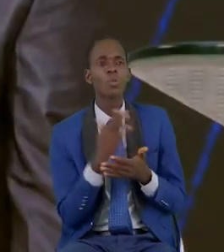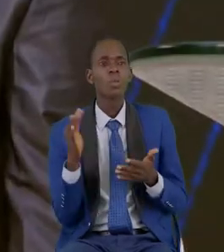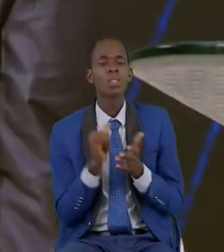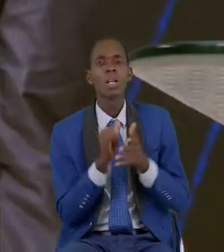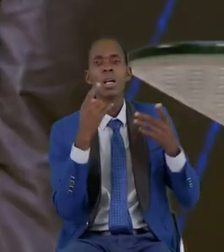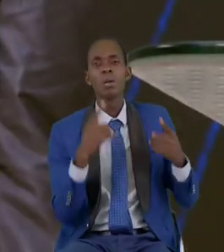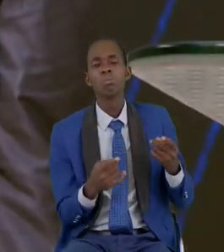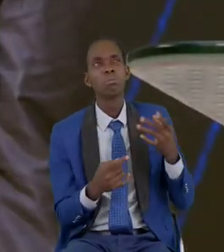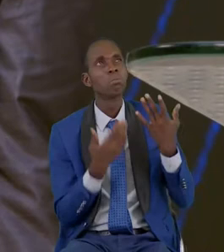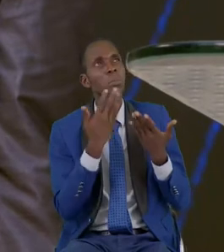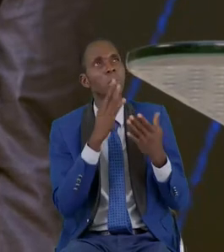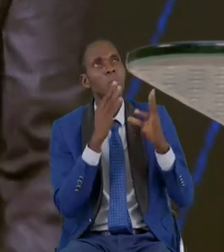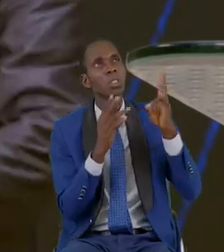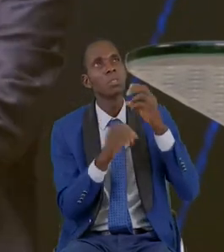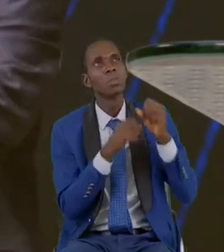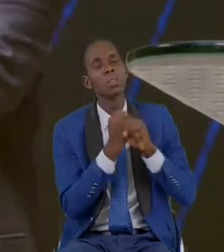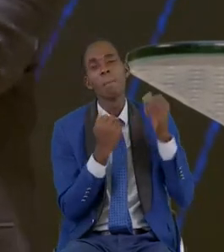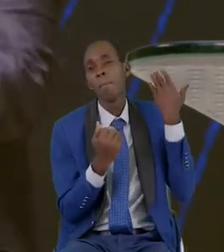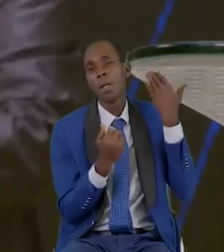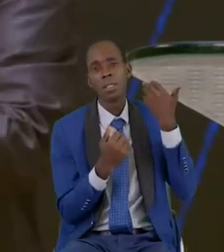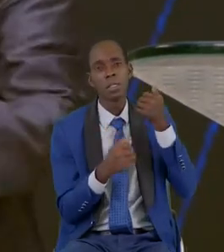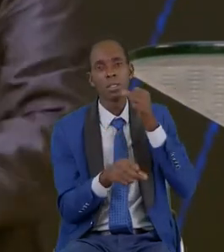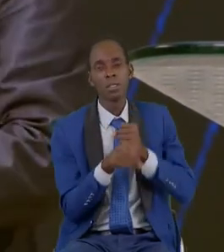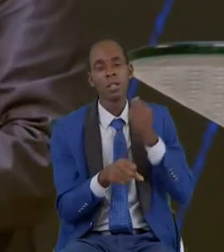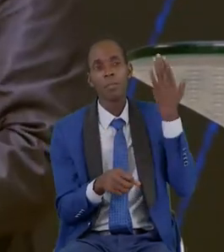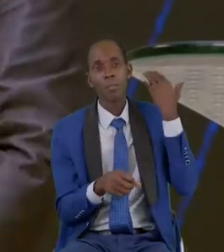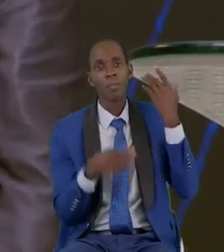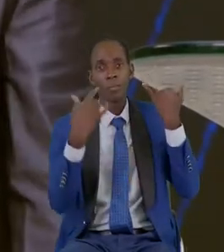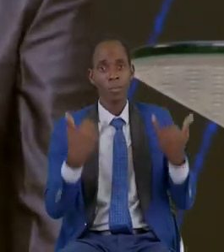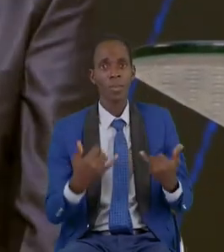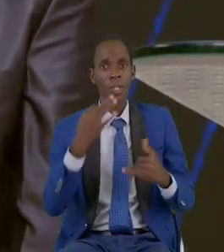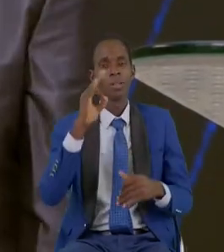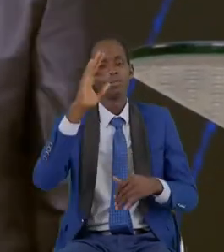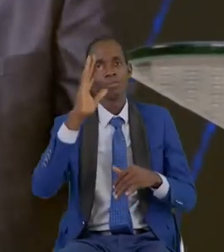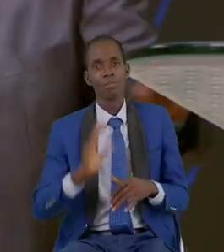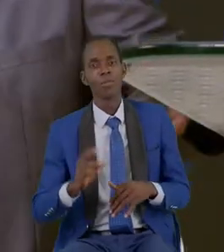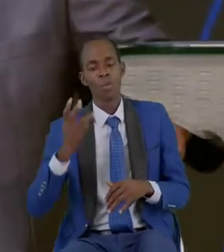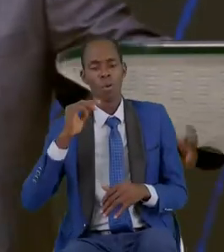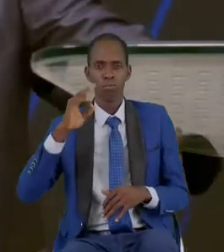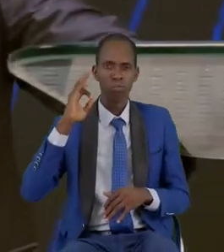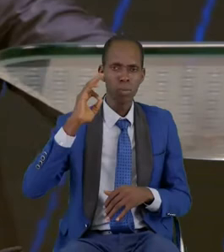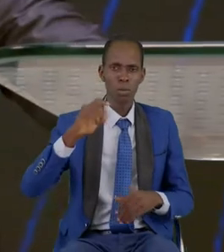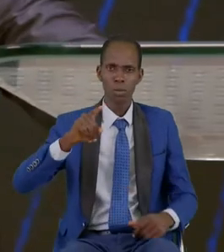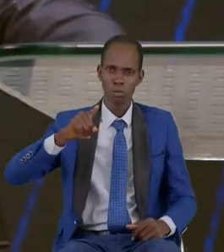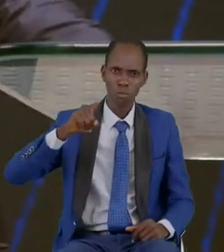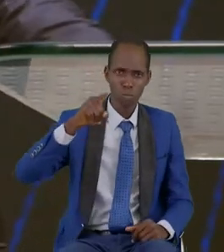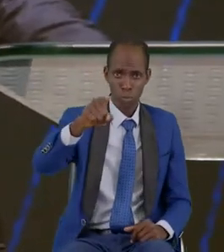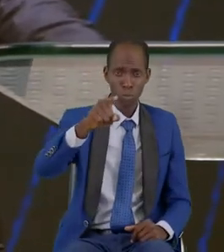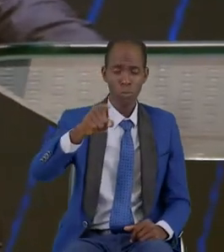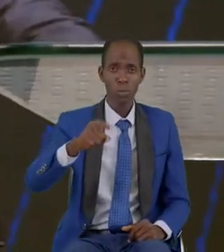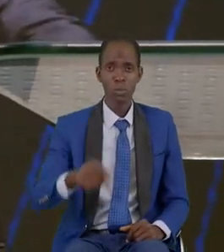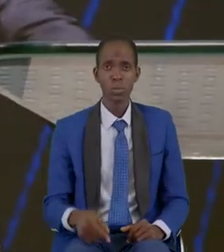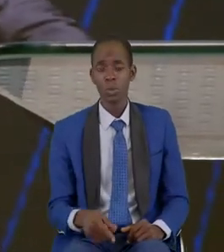7 years ago, 10 years ago, the preacher, the pastor was preaching, and he pointed at them and he said, hey